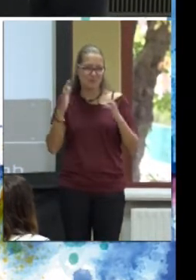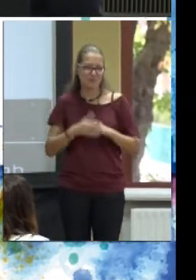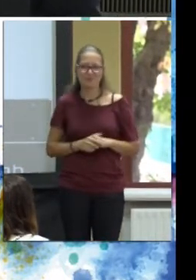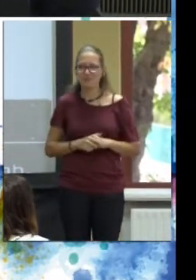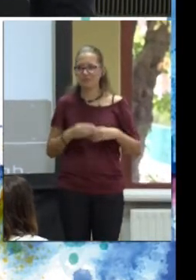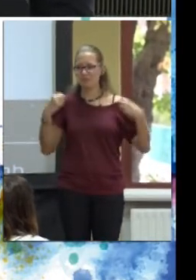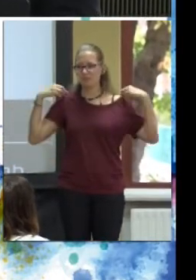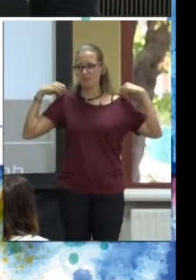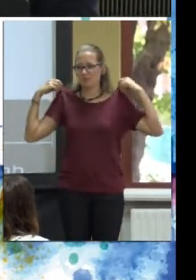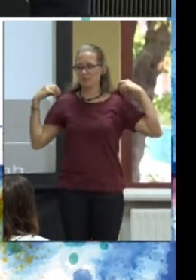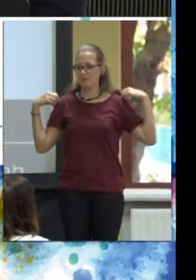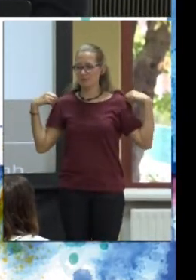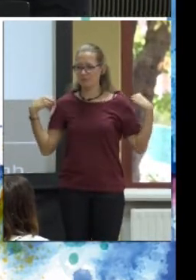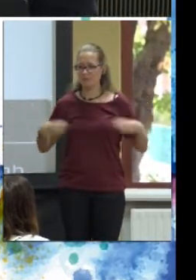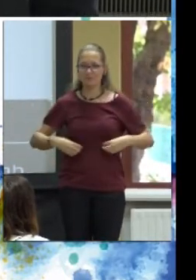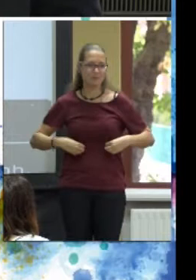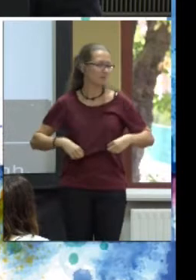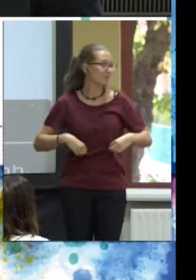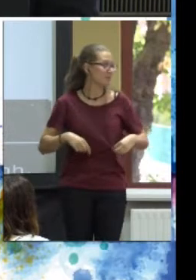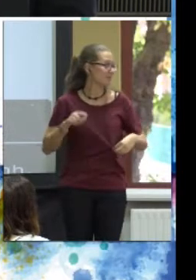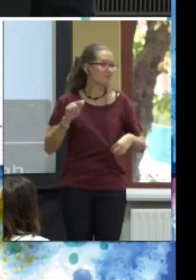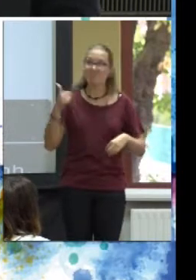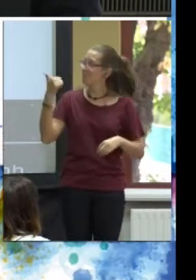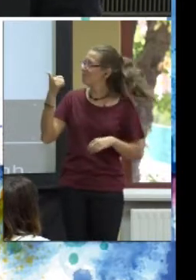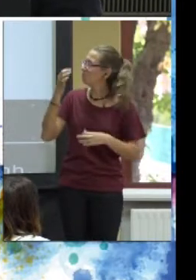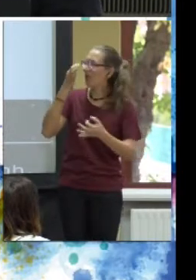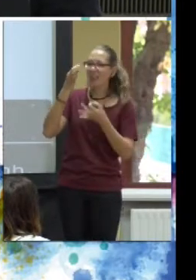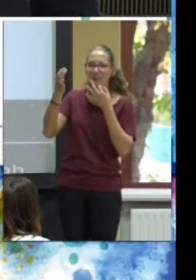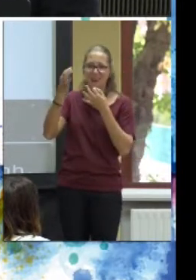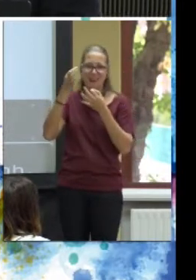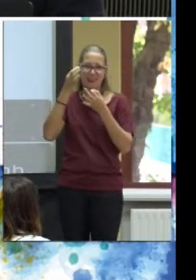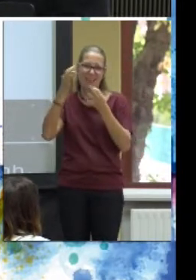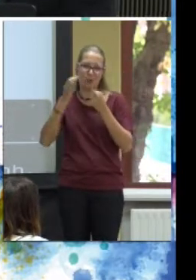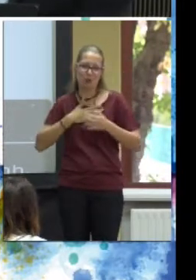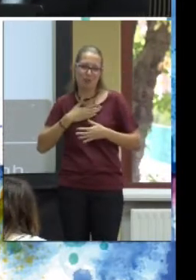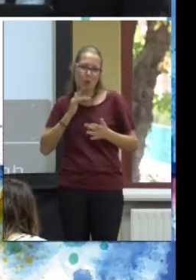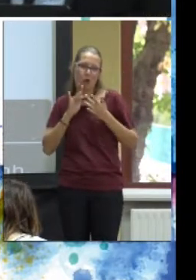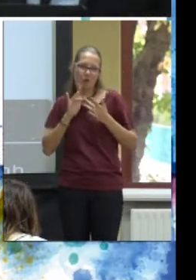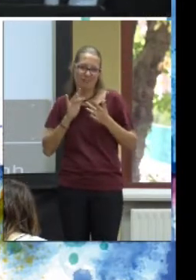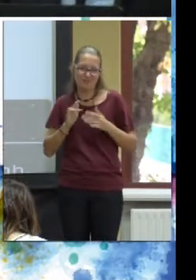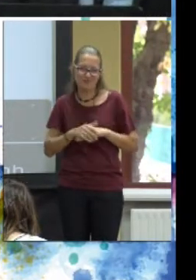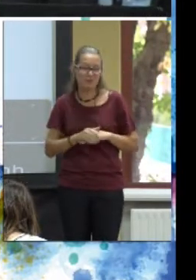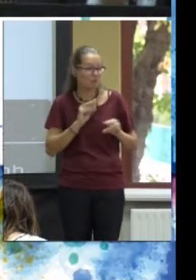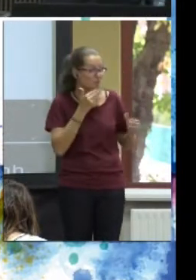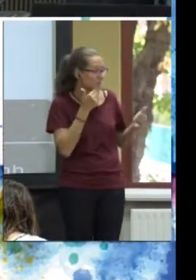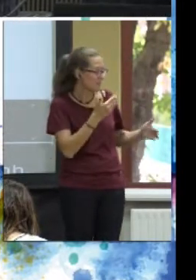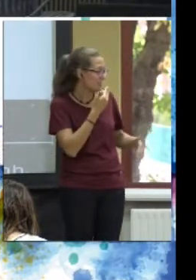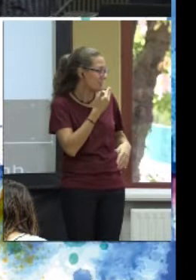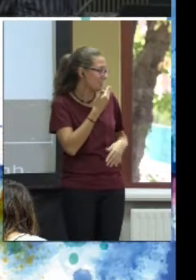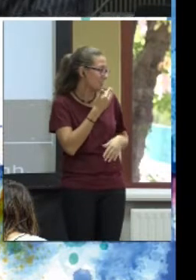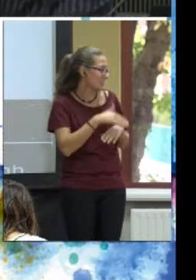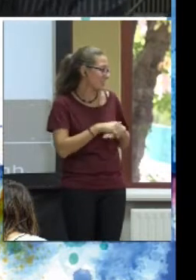tell you about. Y aquí les dejo también mis datos de coordenadas. And here you have my contact details in case you want